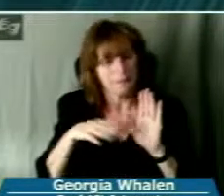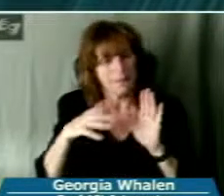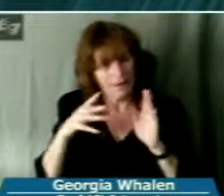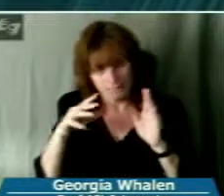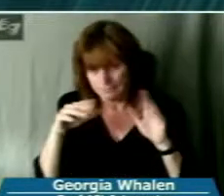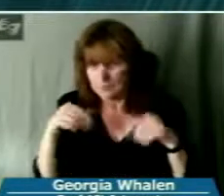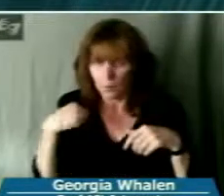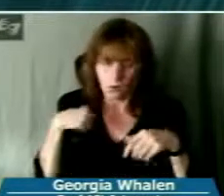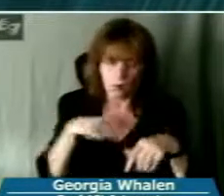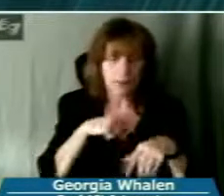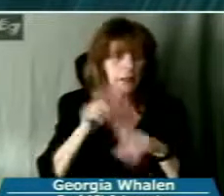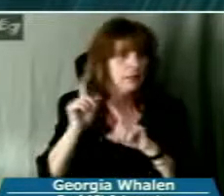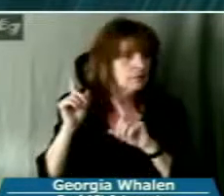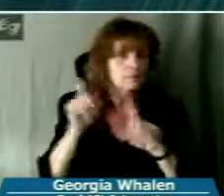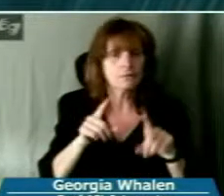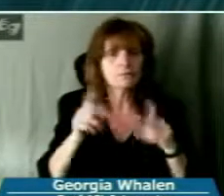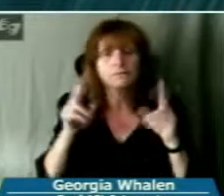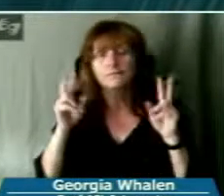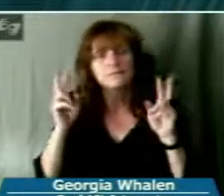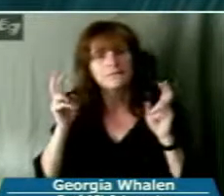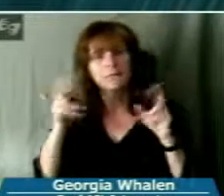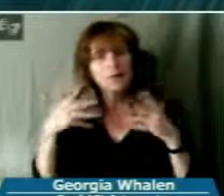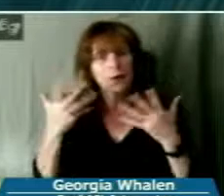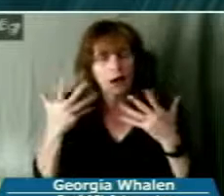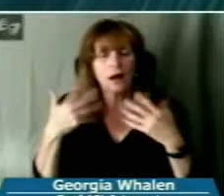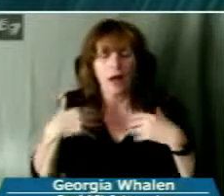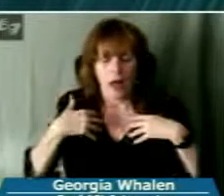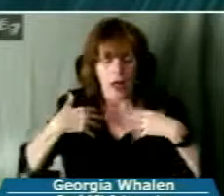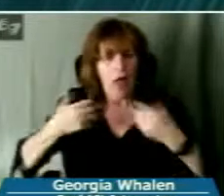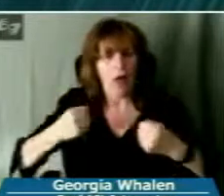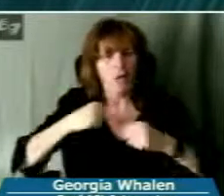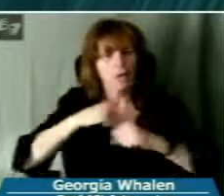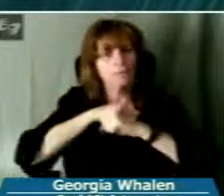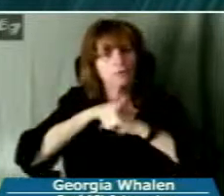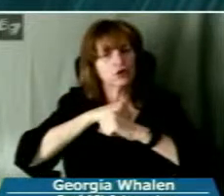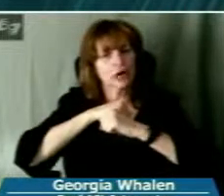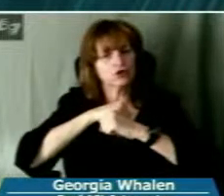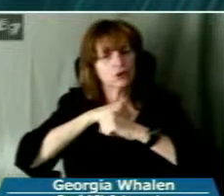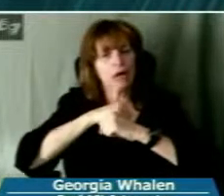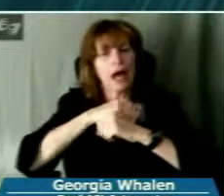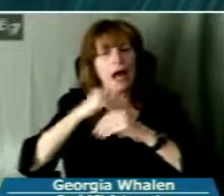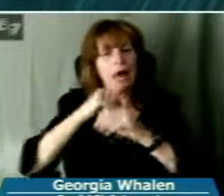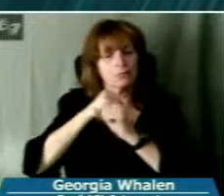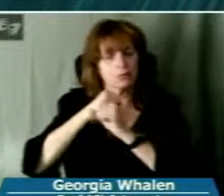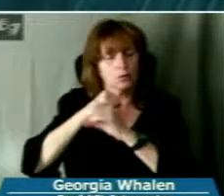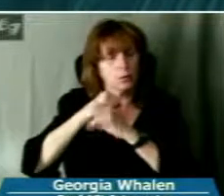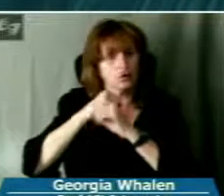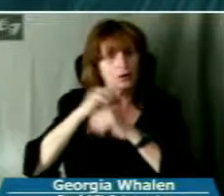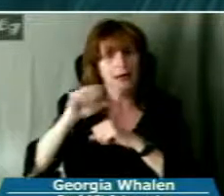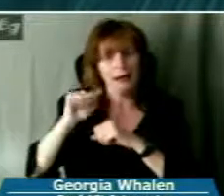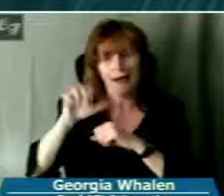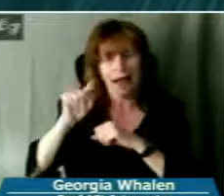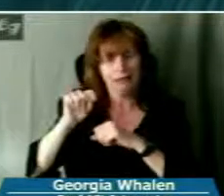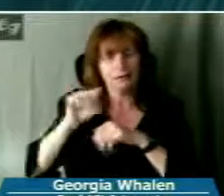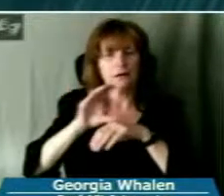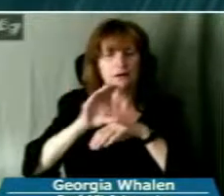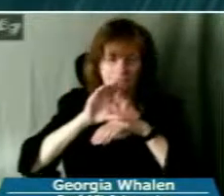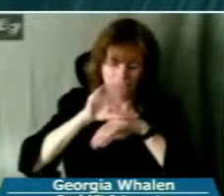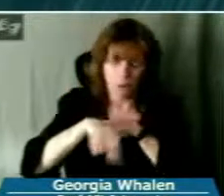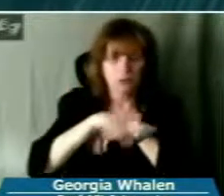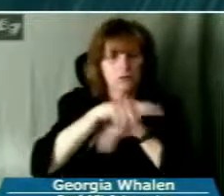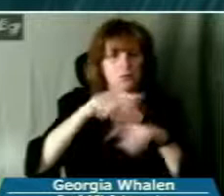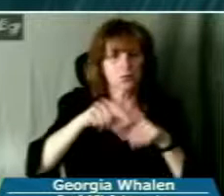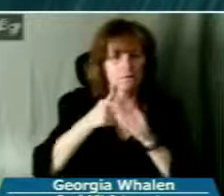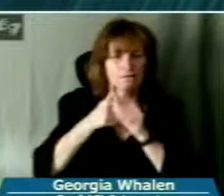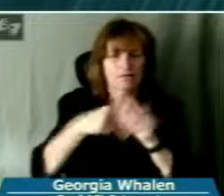Health Protection and Promotion Act on May 14th to have them come into compliance. We did test quite quickly